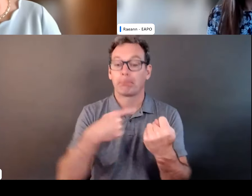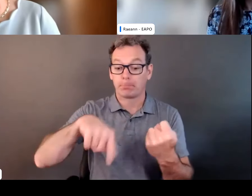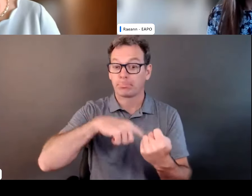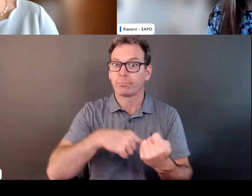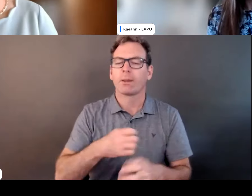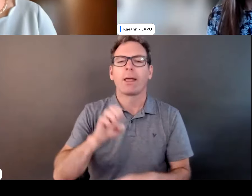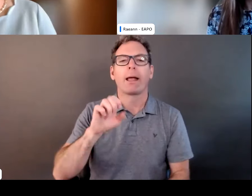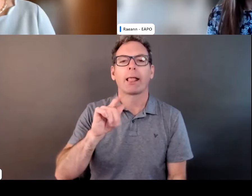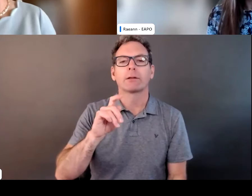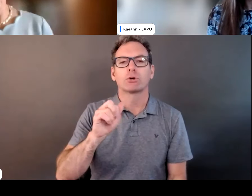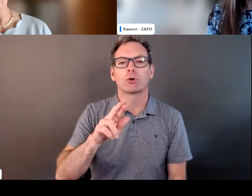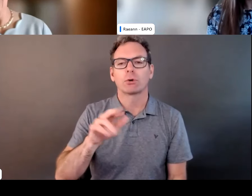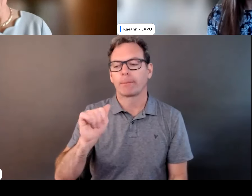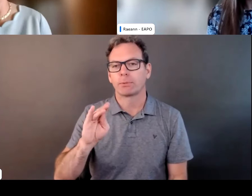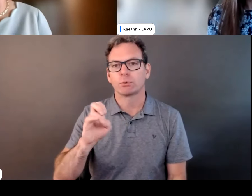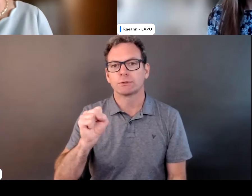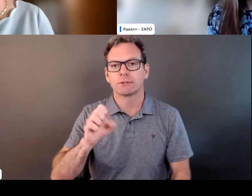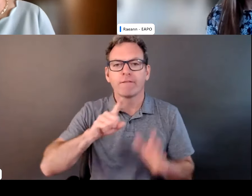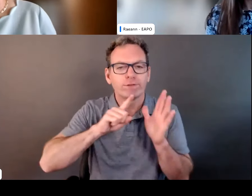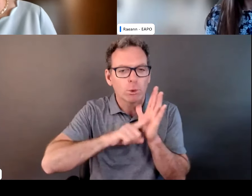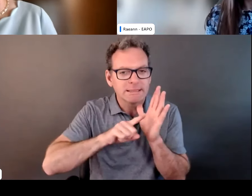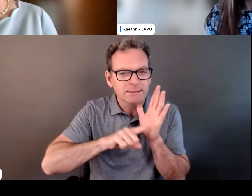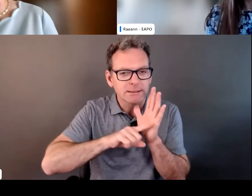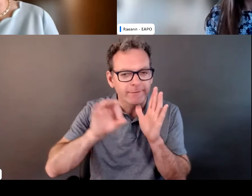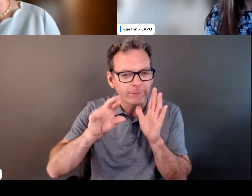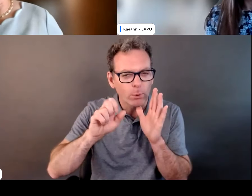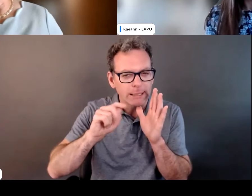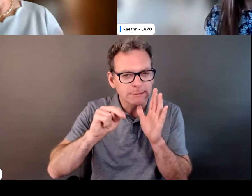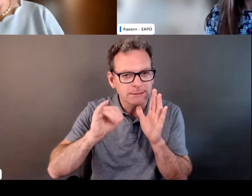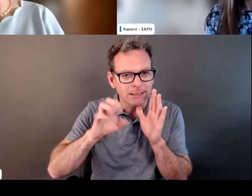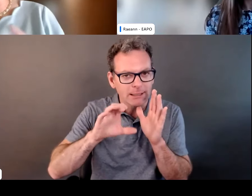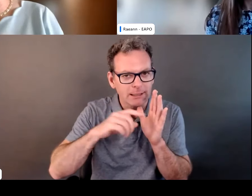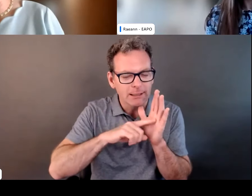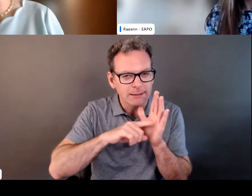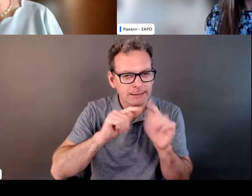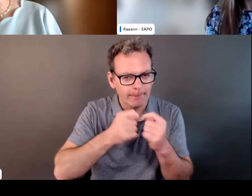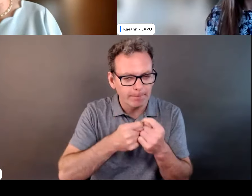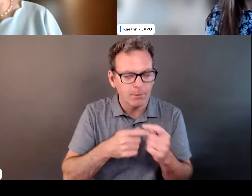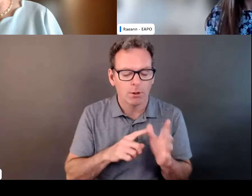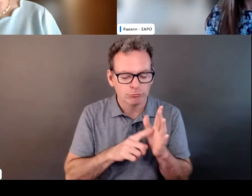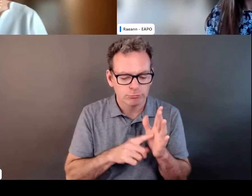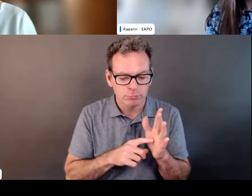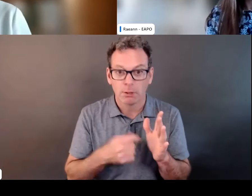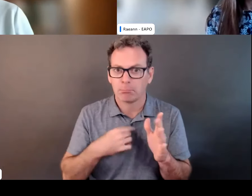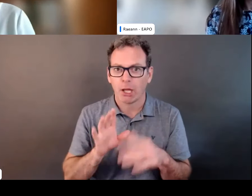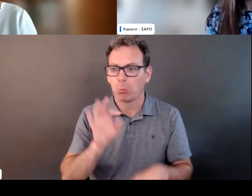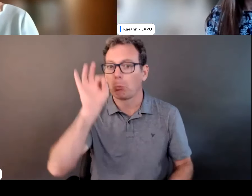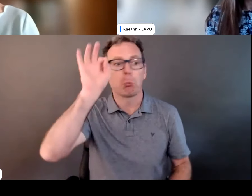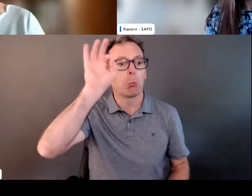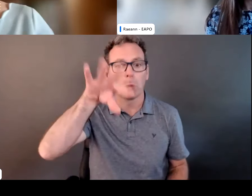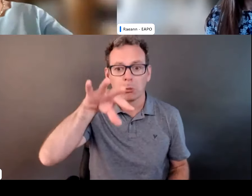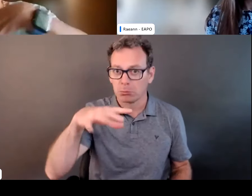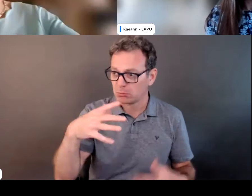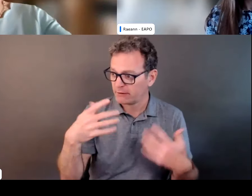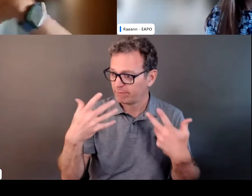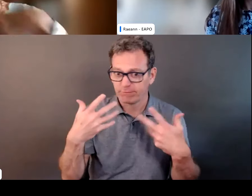about that, where I said, how about mediation for this? Has anybody tried this? So a lot of like conflict, and